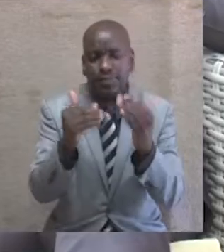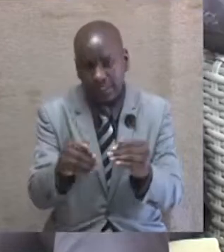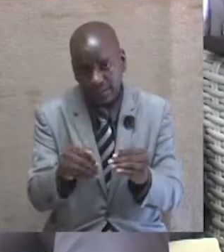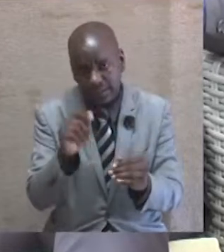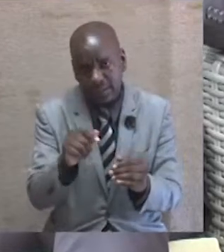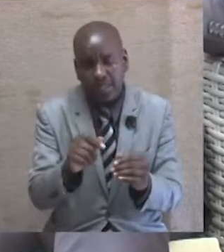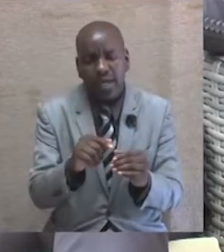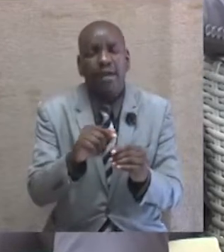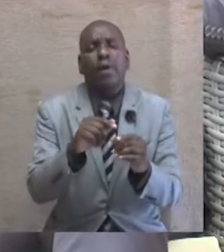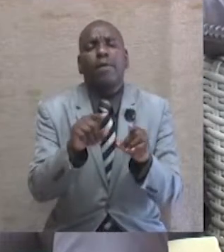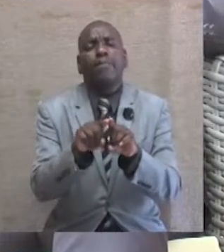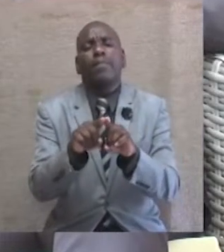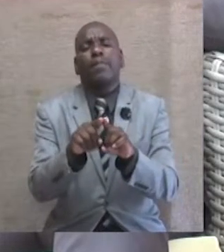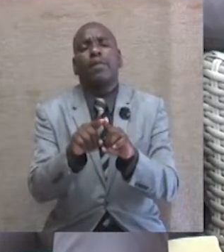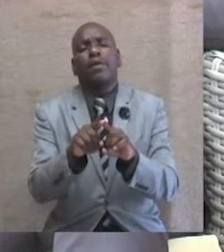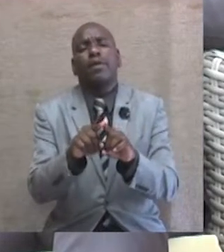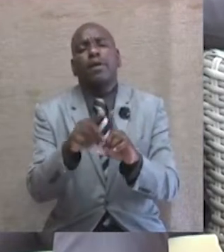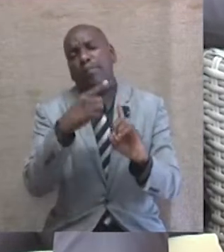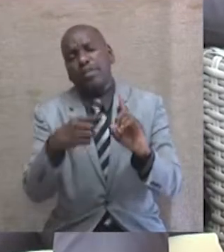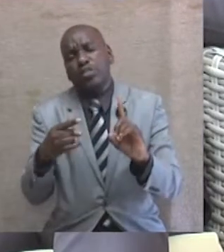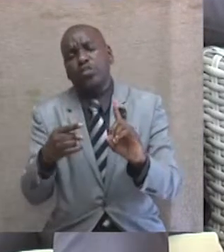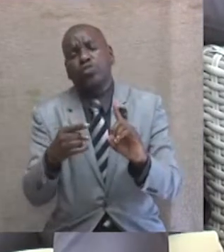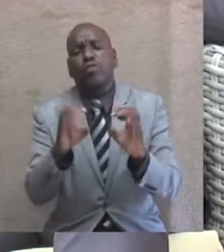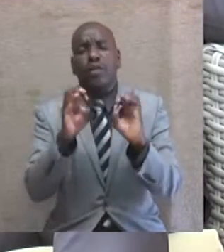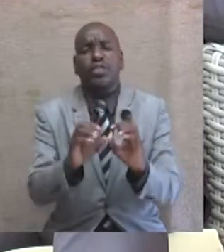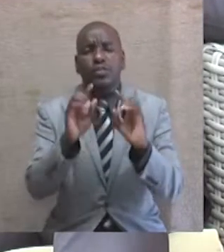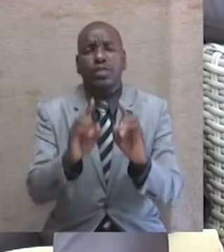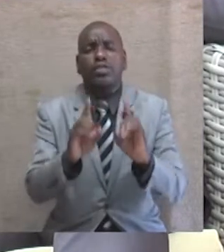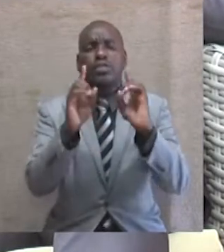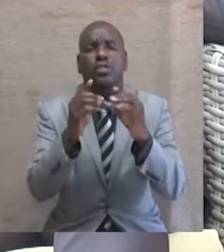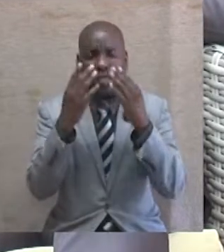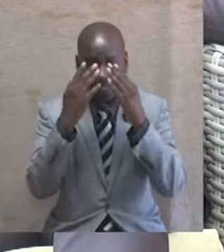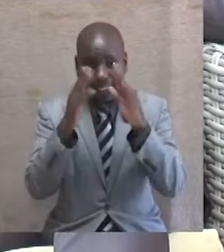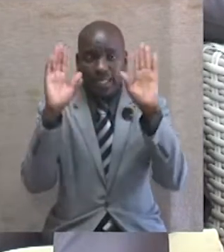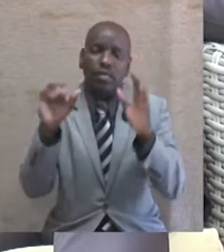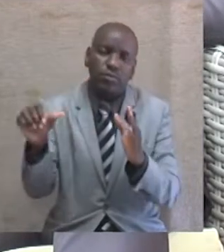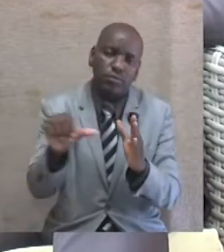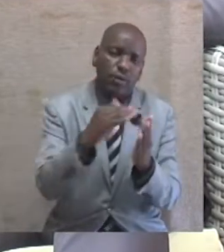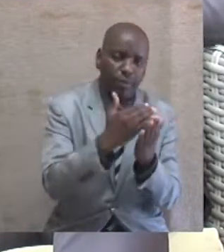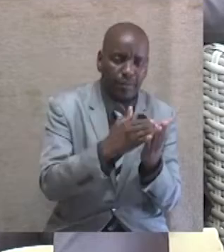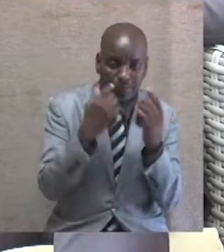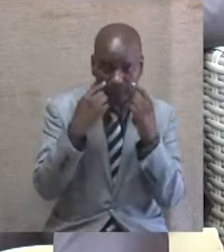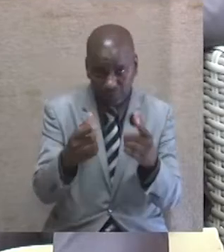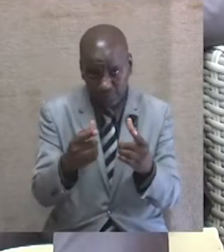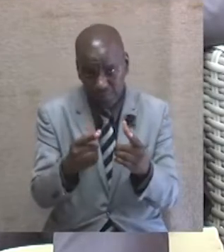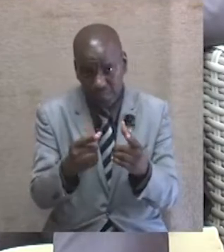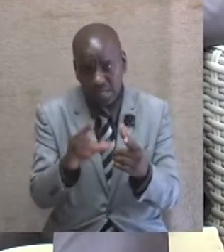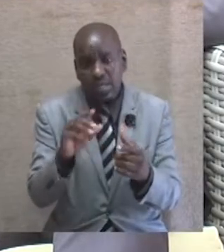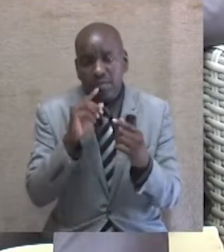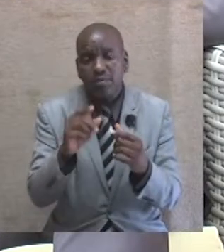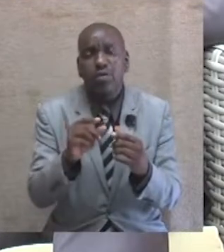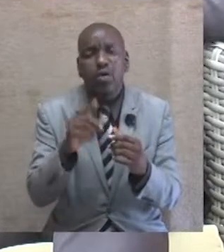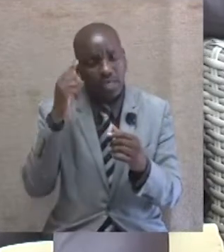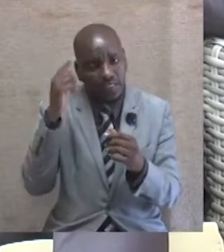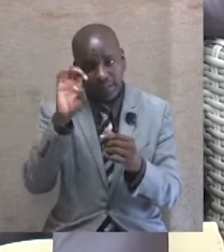that has been set as initiated by our Minister of Education. So it has to be clearly laid down in terms of assessments.